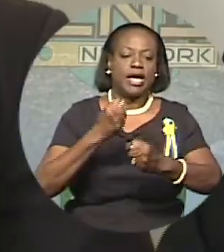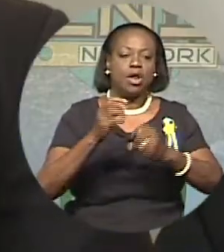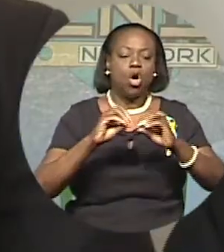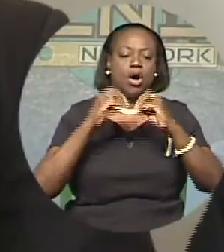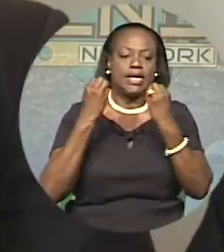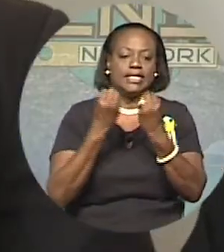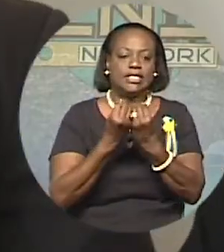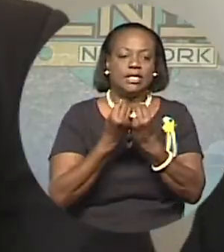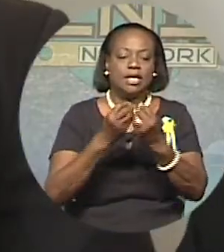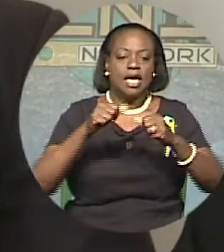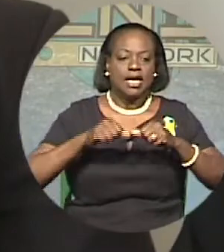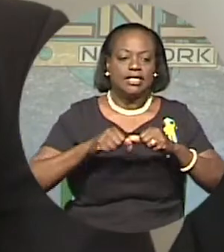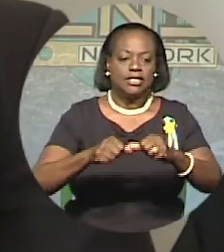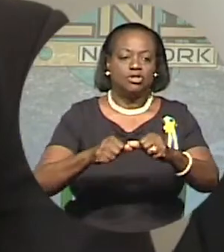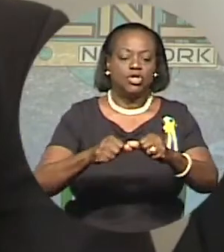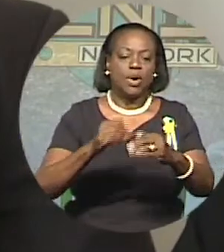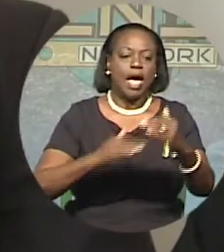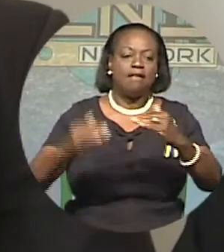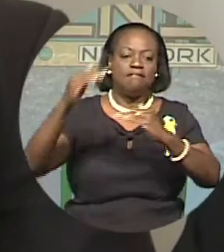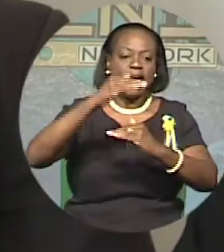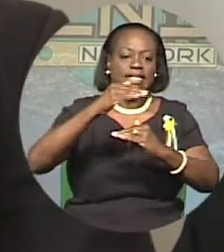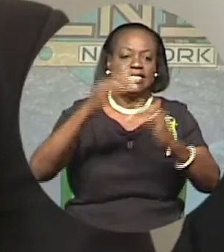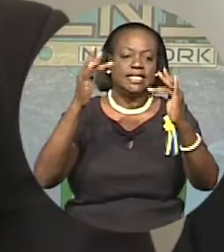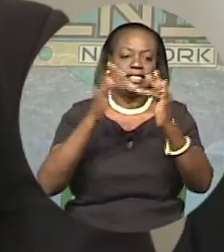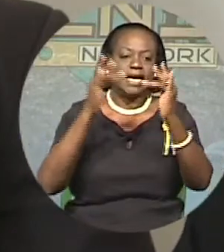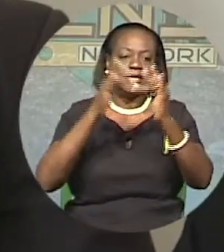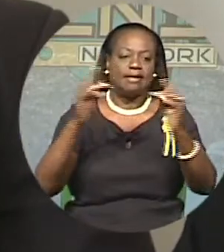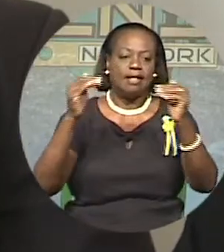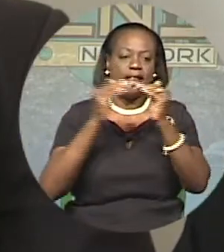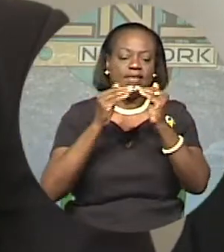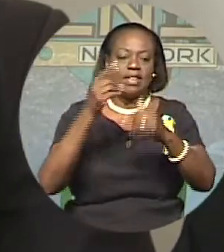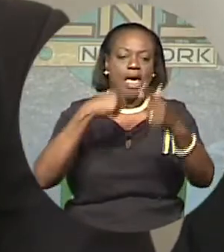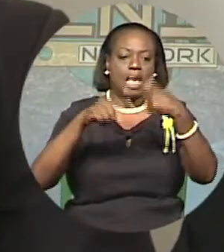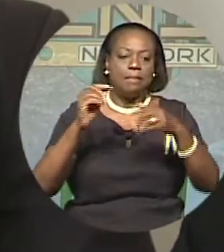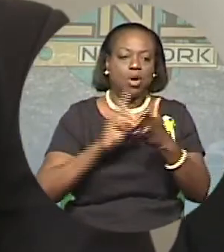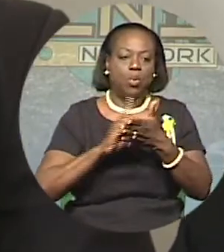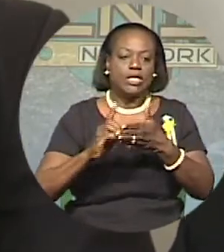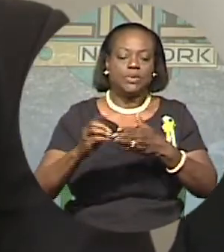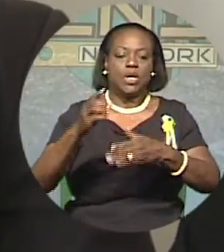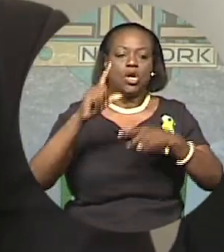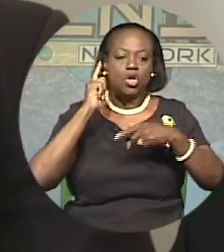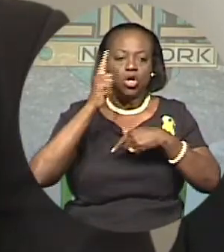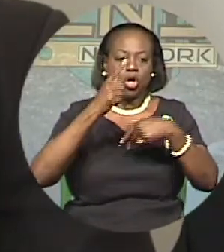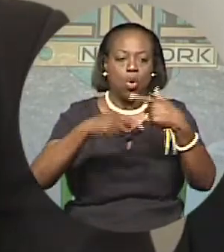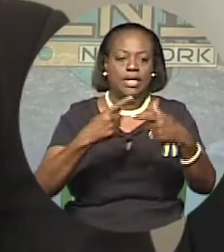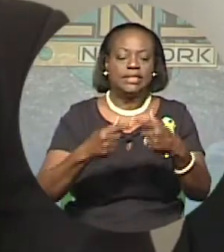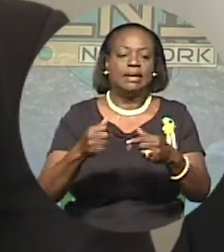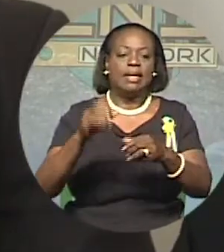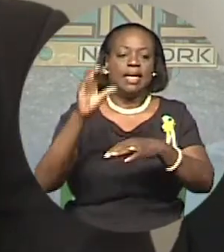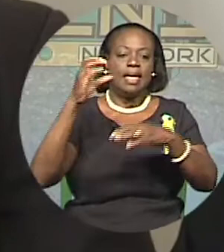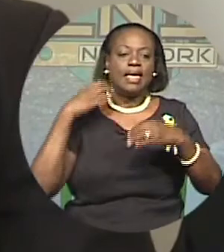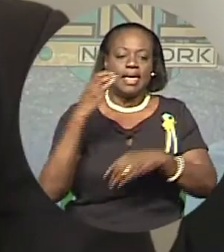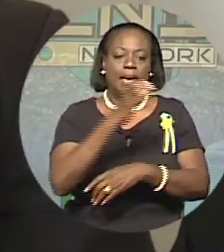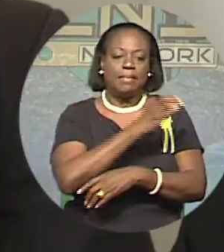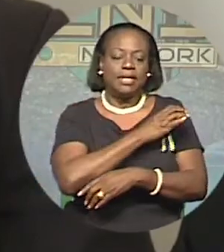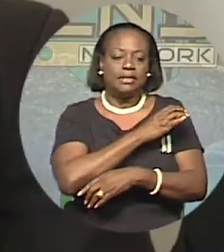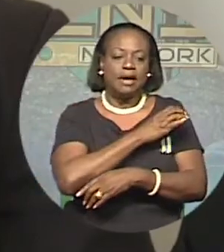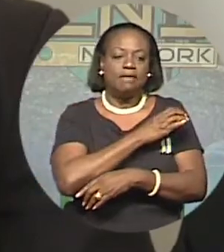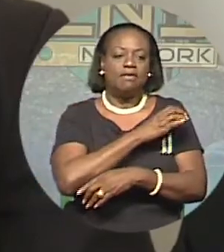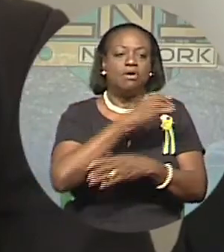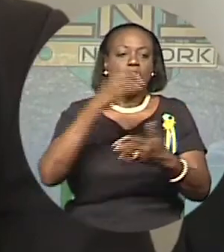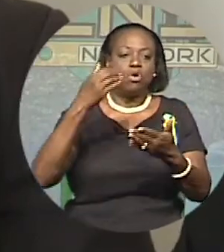Continuing to advance on the technical level. Within the coming weeks, we look to go to Cabinet to present the new revised offer to the World